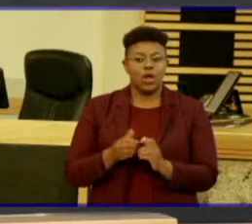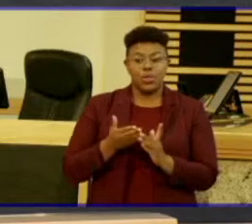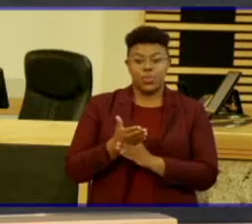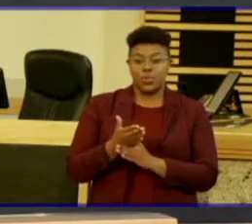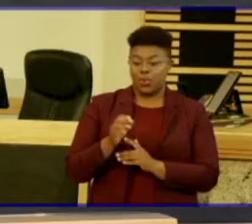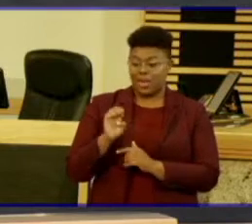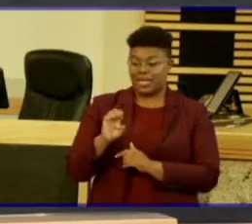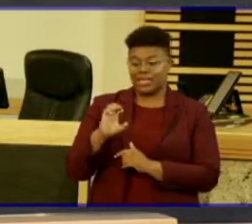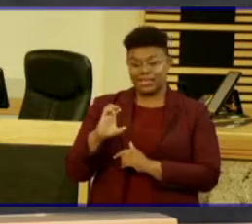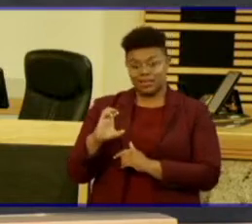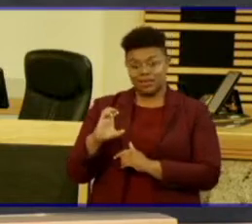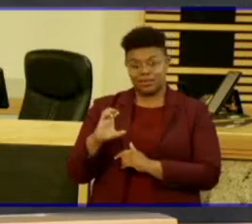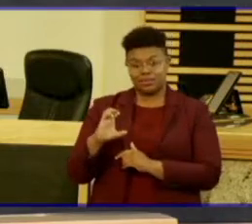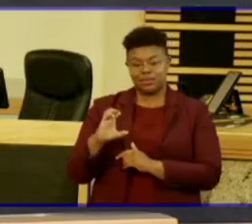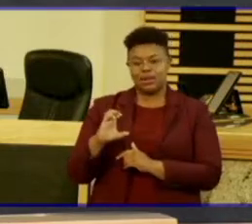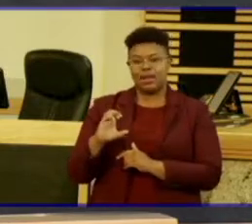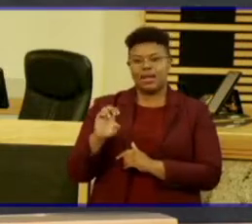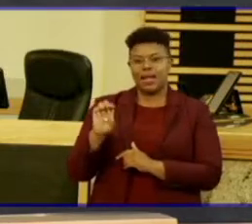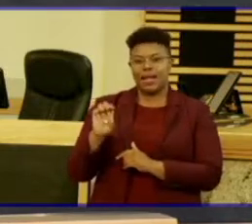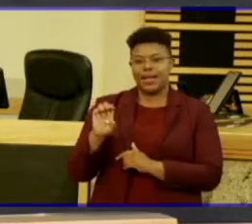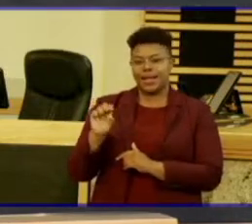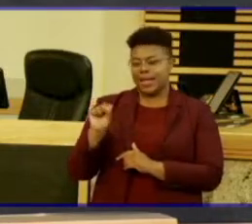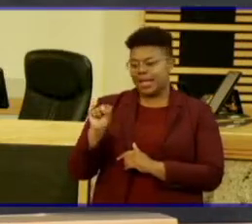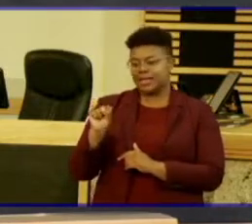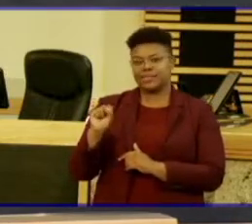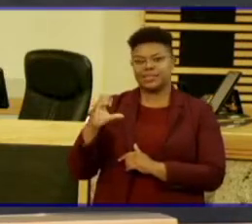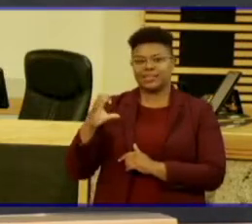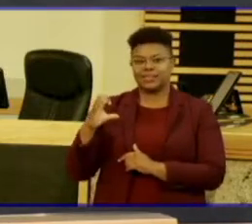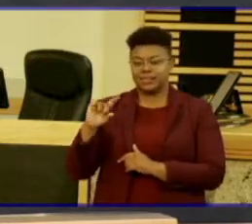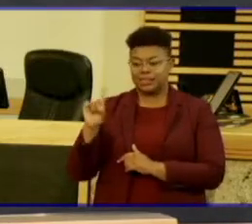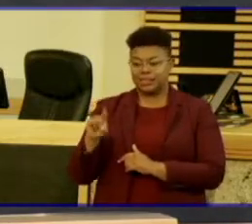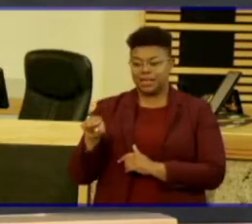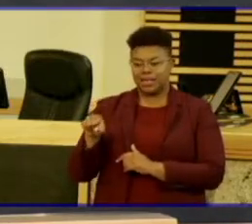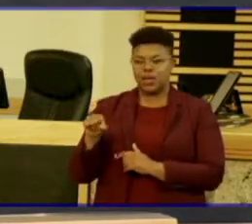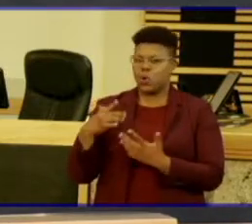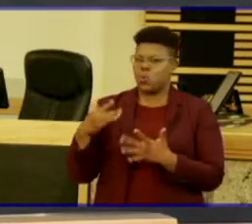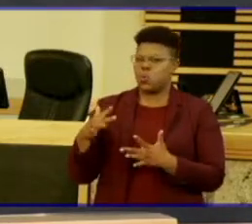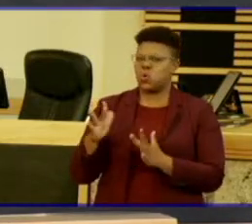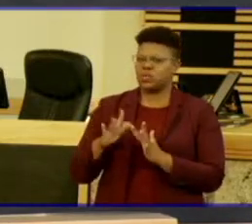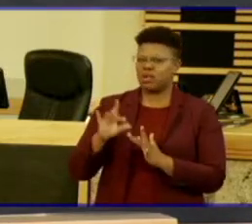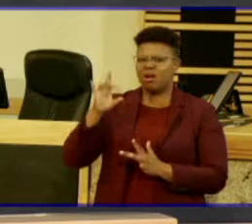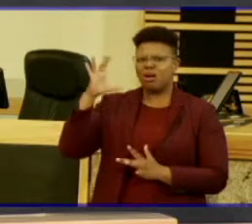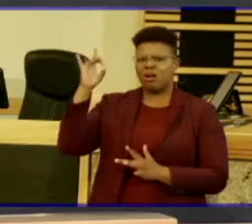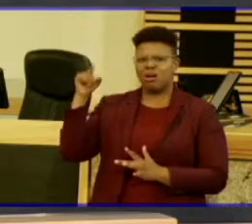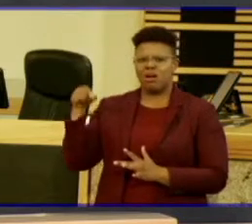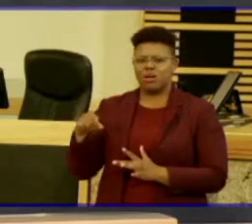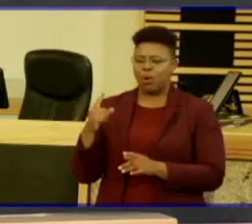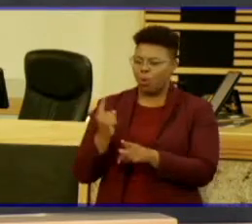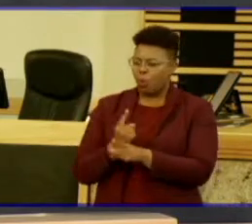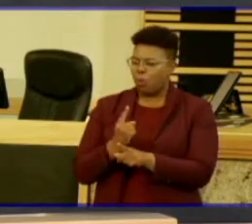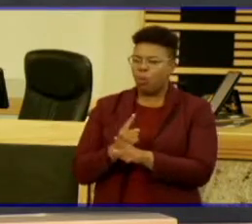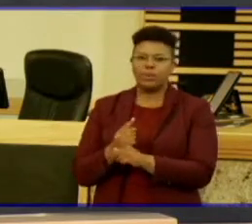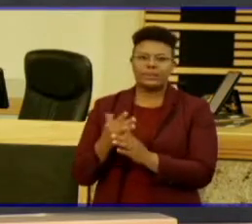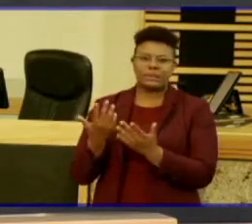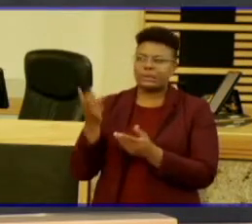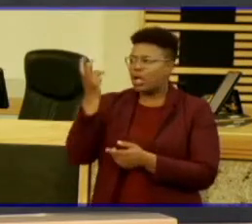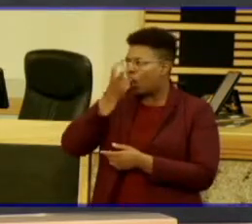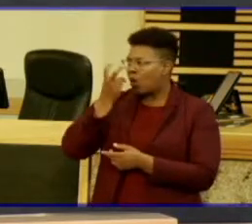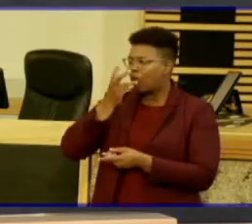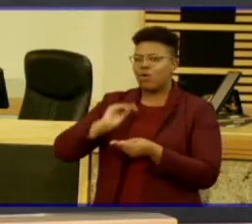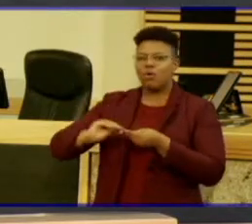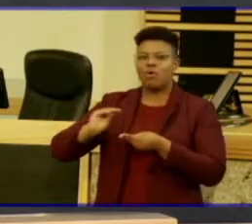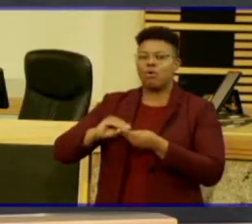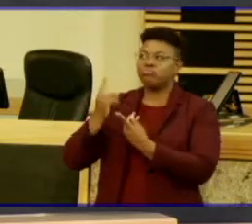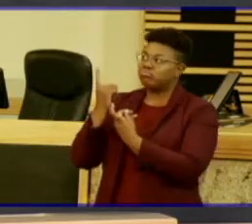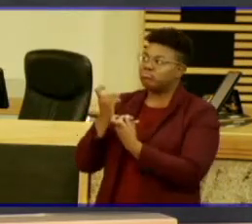London SEZ and Kuha SEZ continue to be our shining stars for investment attraction and job creation.